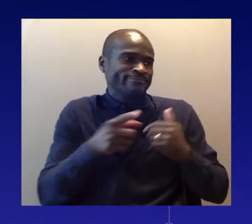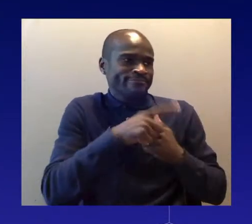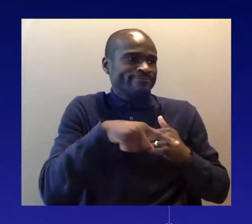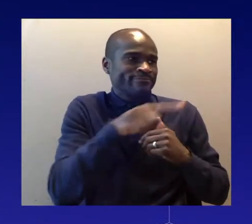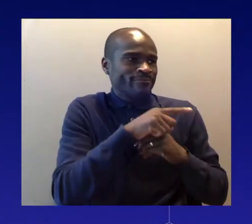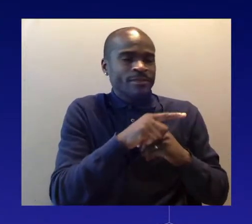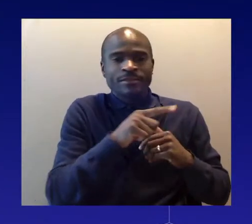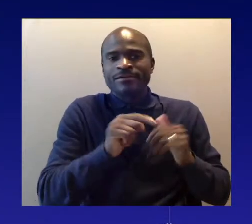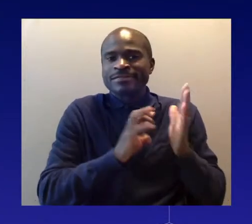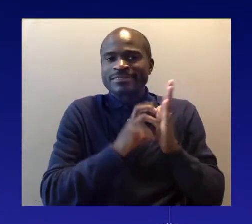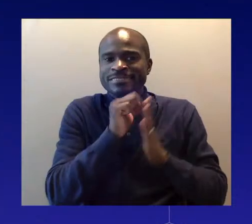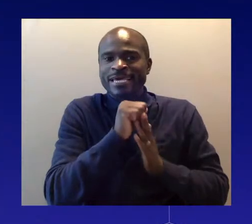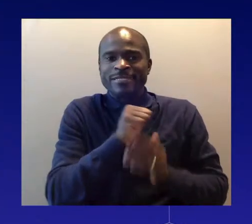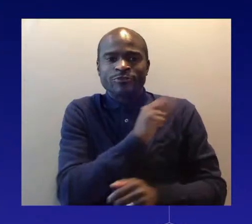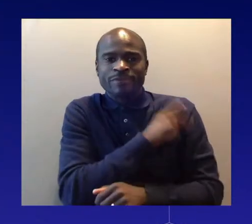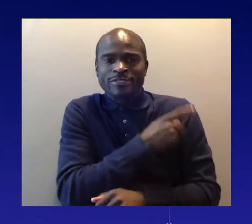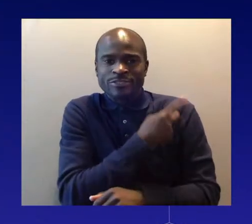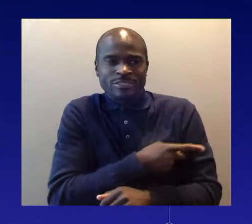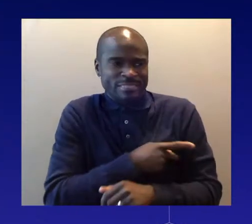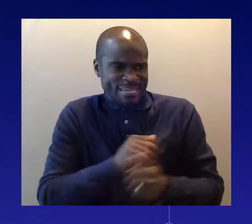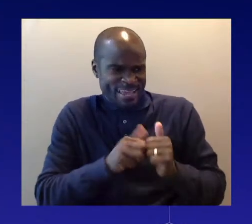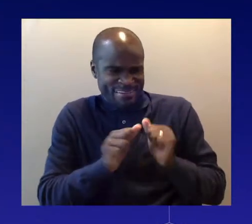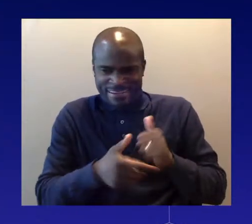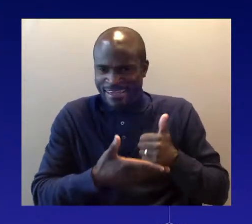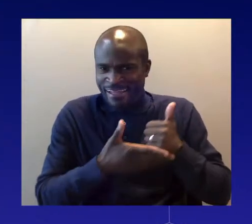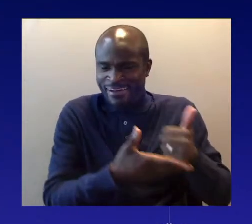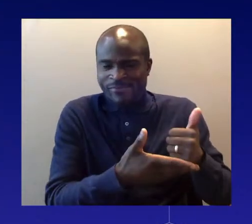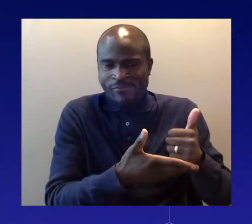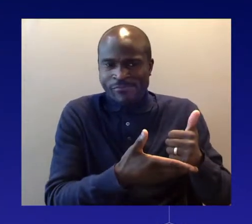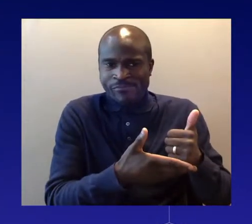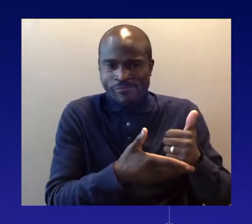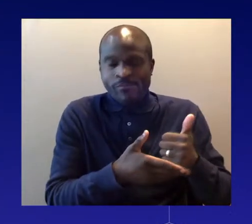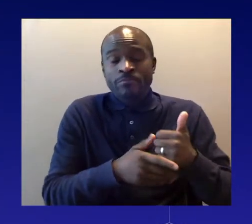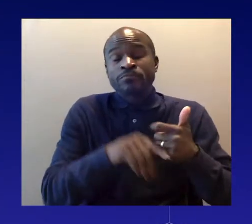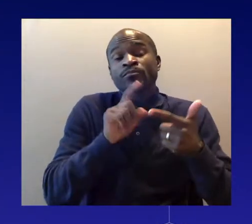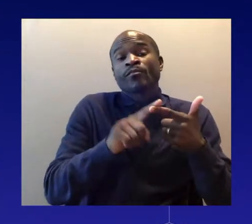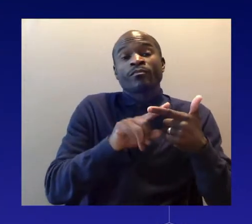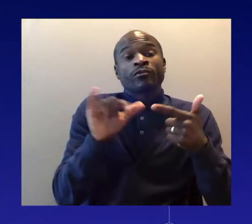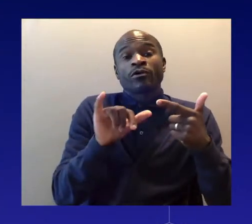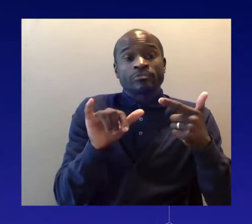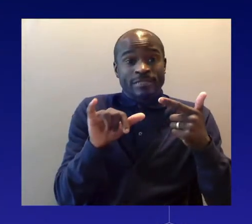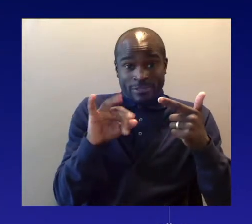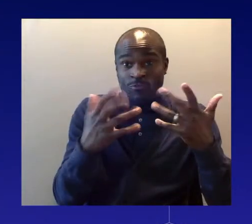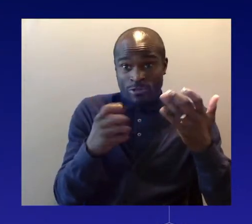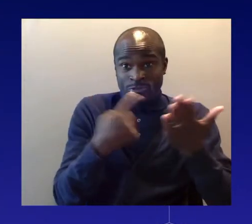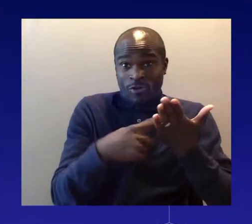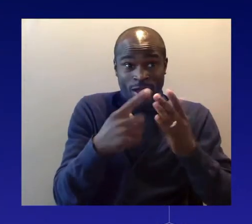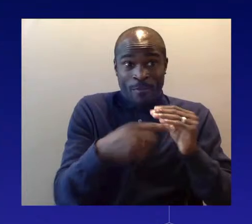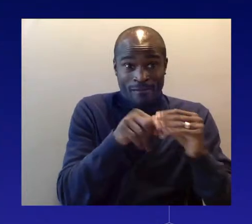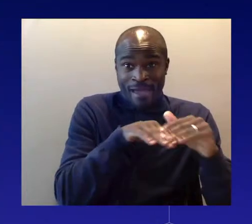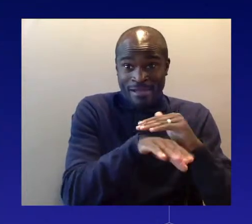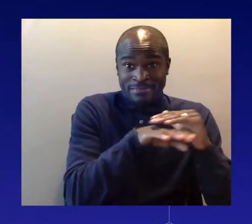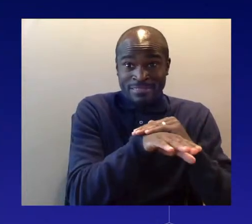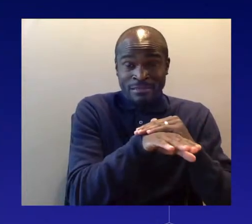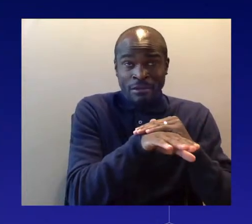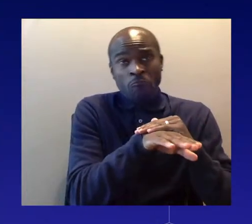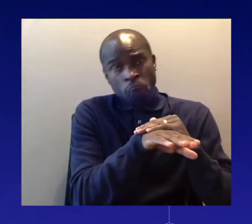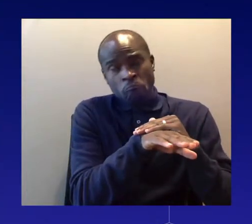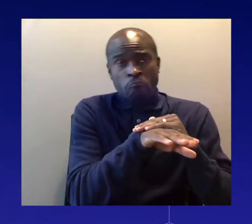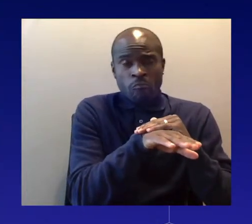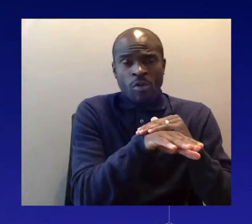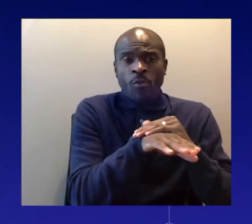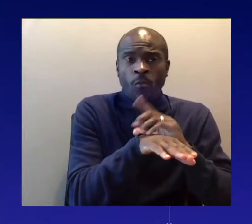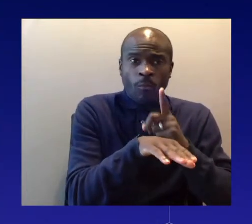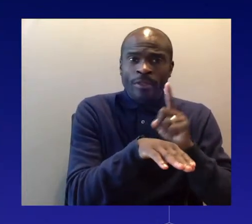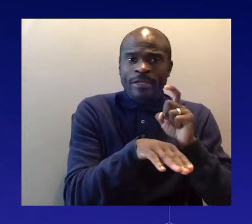community. The second part about that is that you cannot talk about access without quality. I think those two are linked, and sometimes we